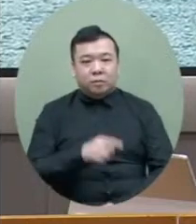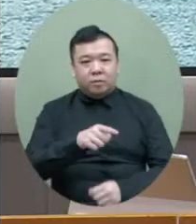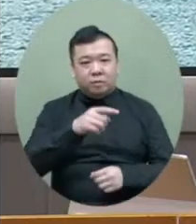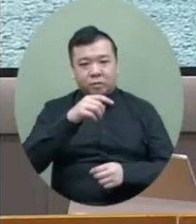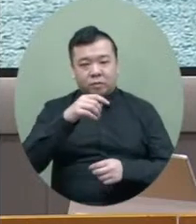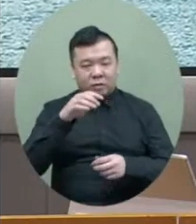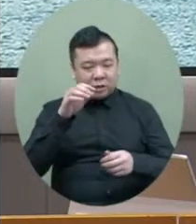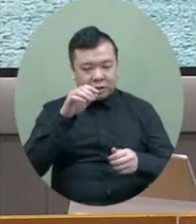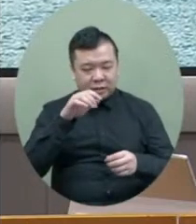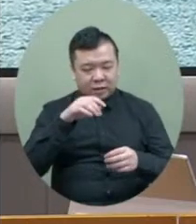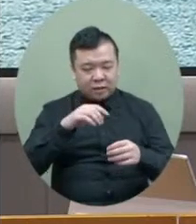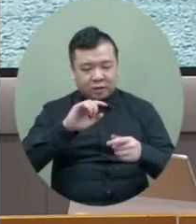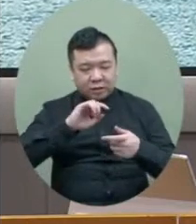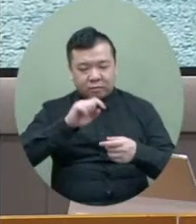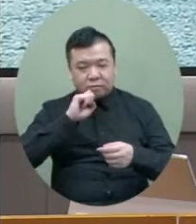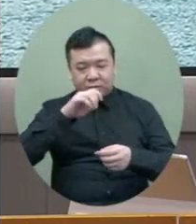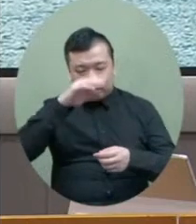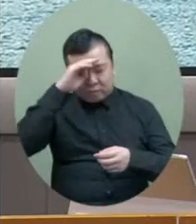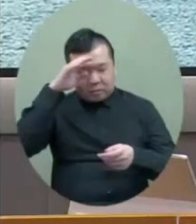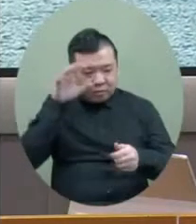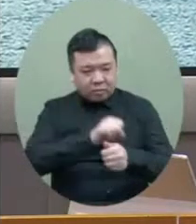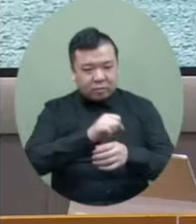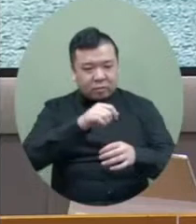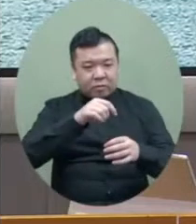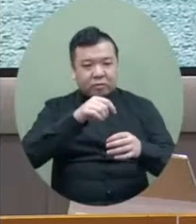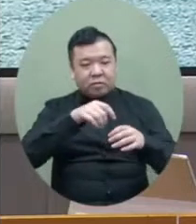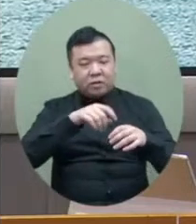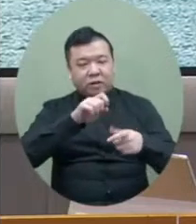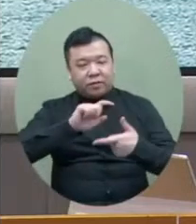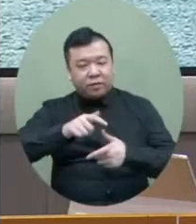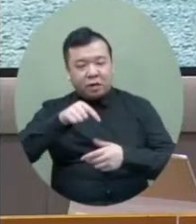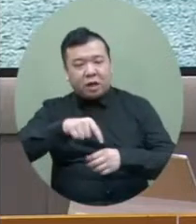outbreak, as this is a law enforcement operation.